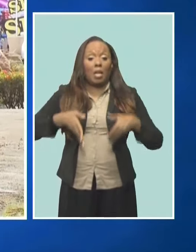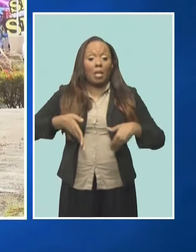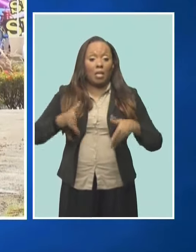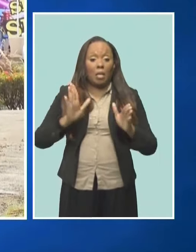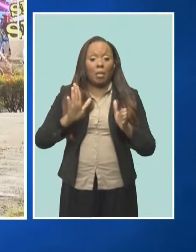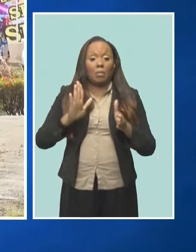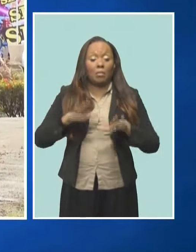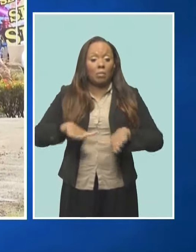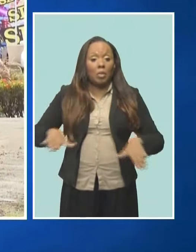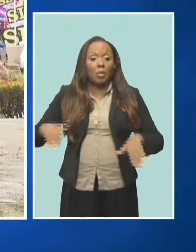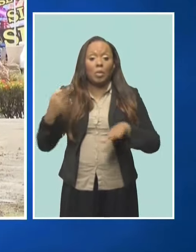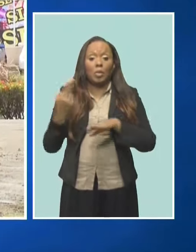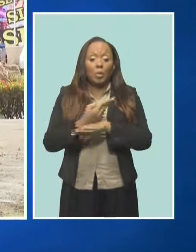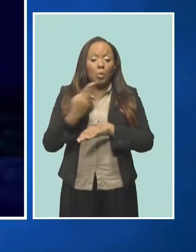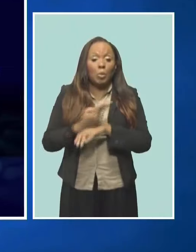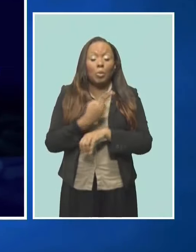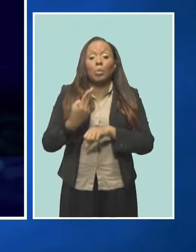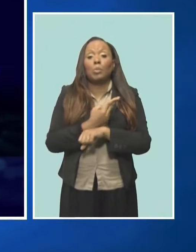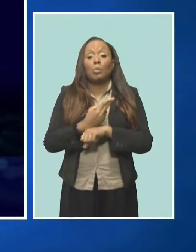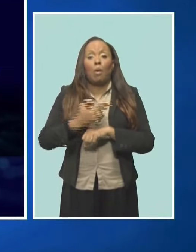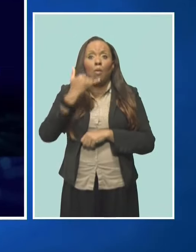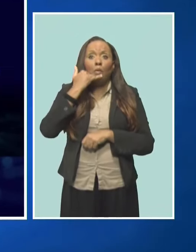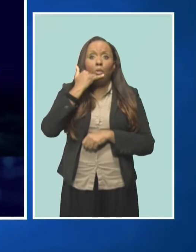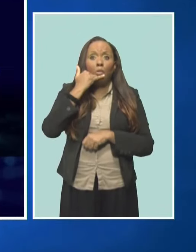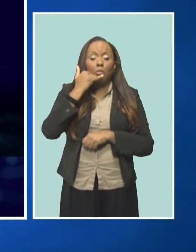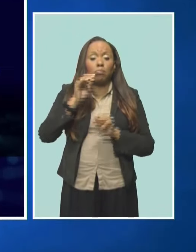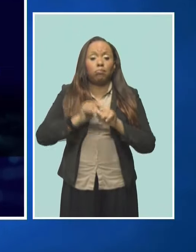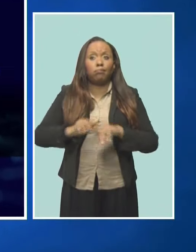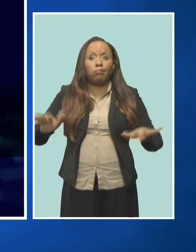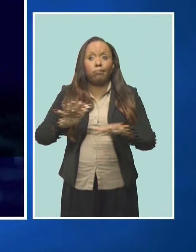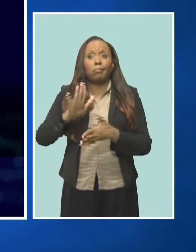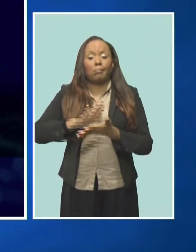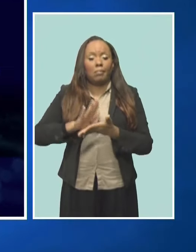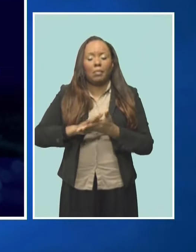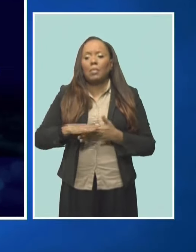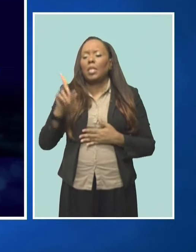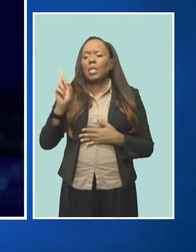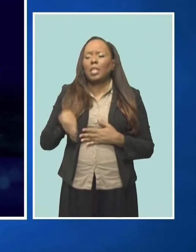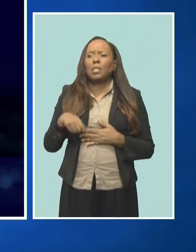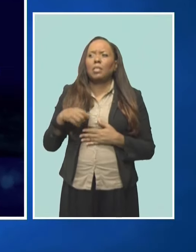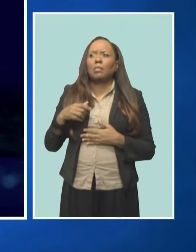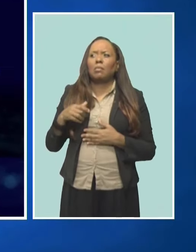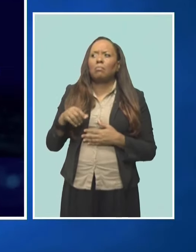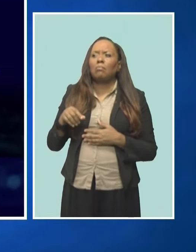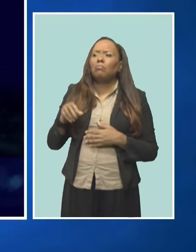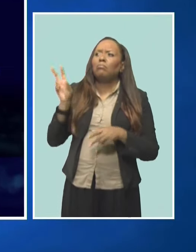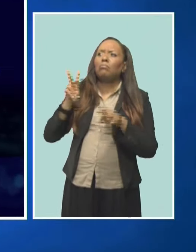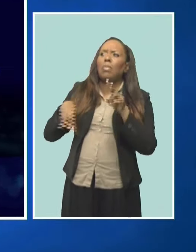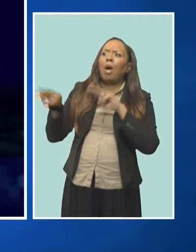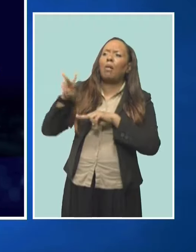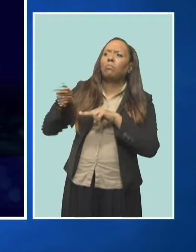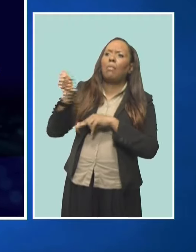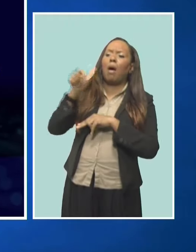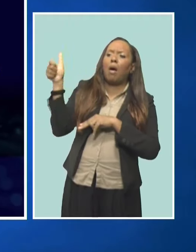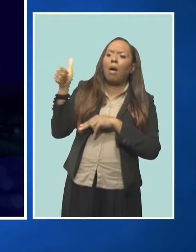in school, then it should be done looking at what is best practice in other places and what has